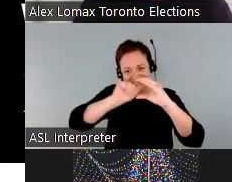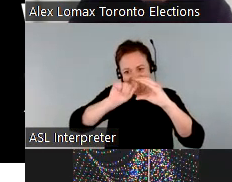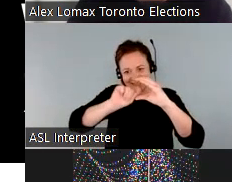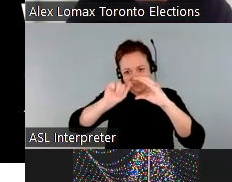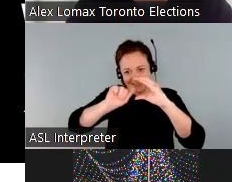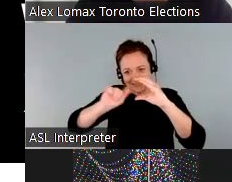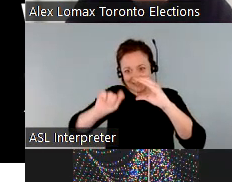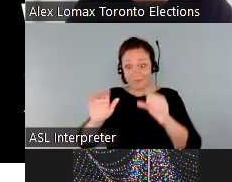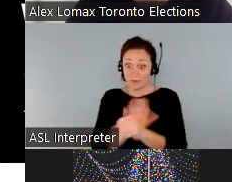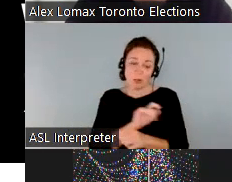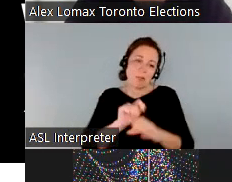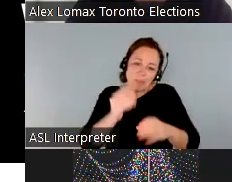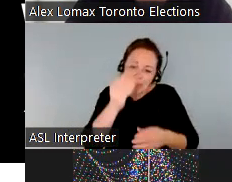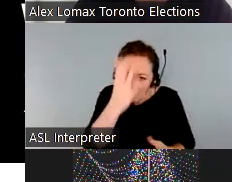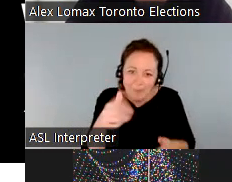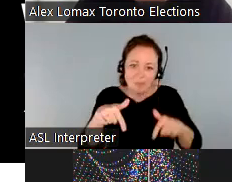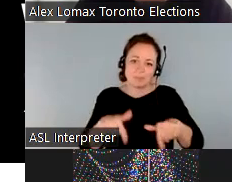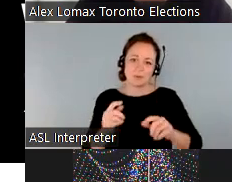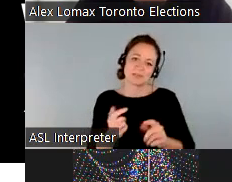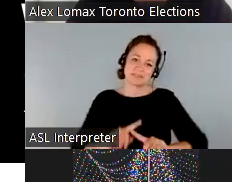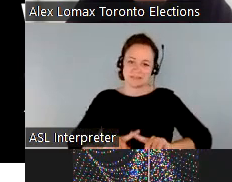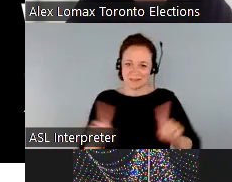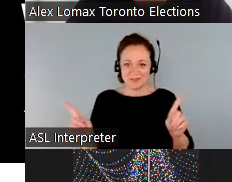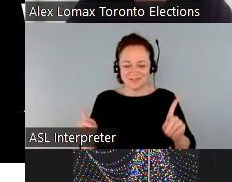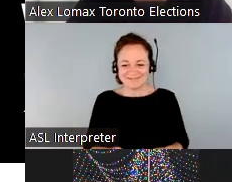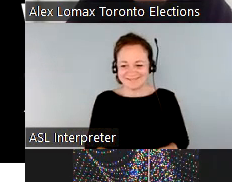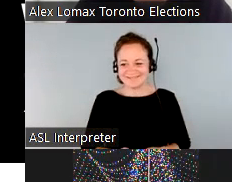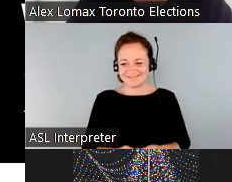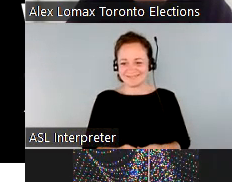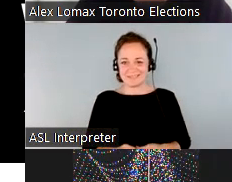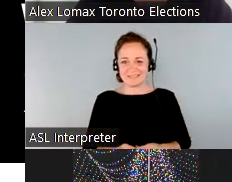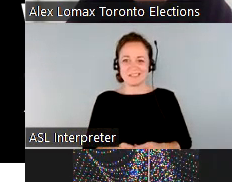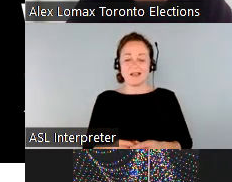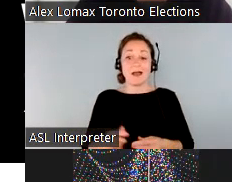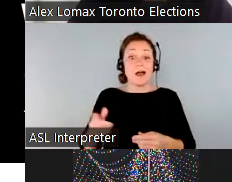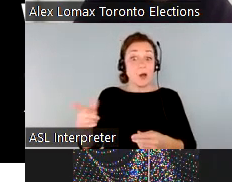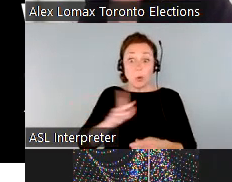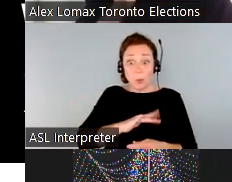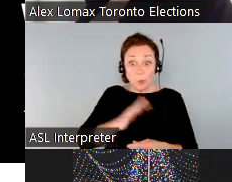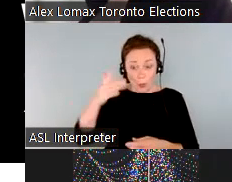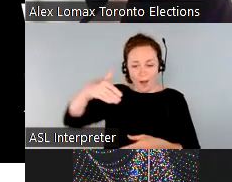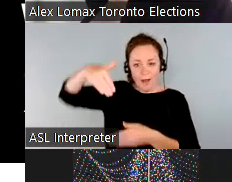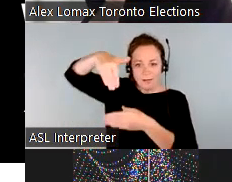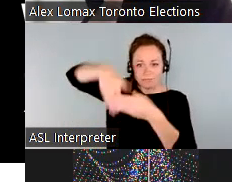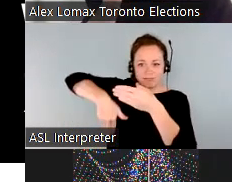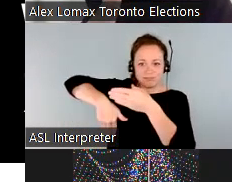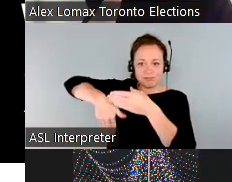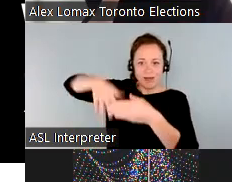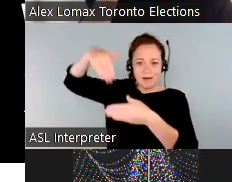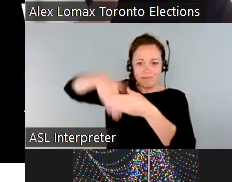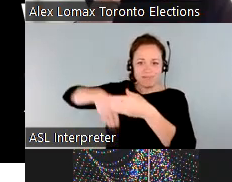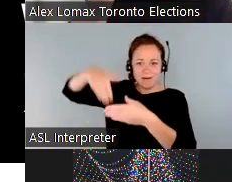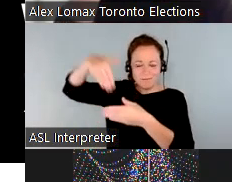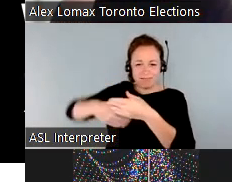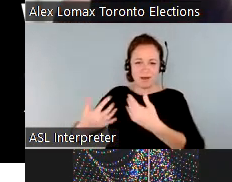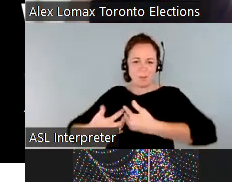So that's just something to note, because the reason we do that is because it's easier for our machines to read. So when you're speaking to people